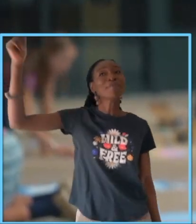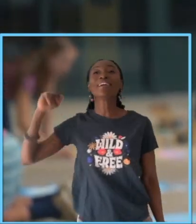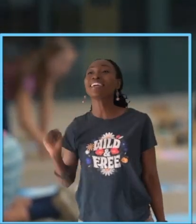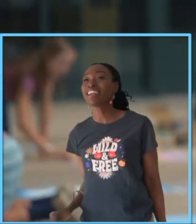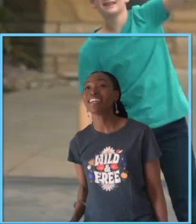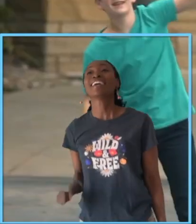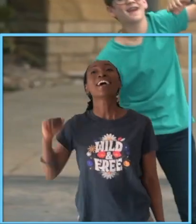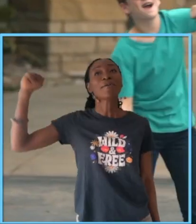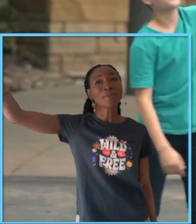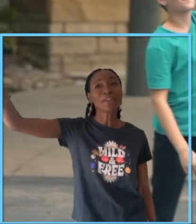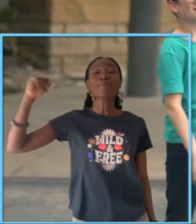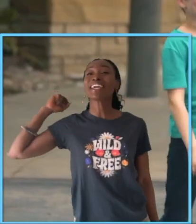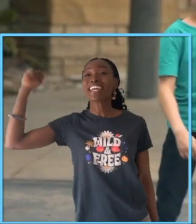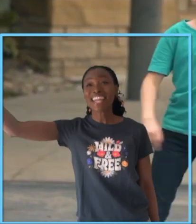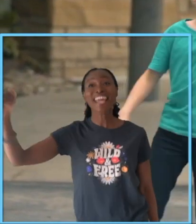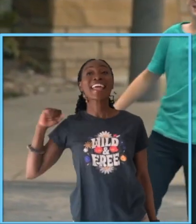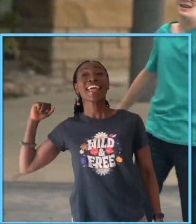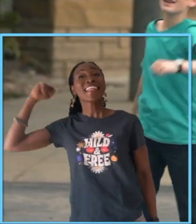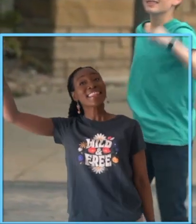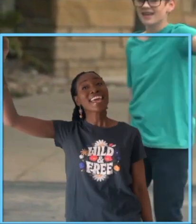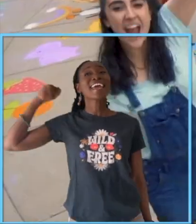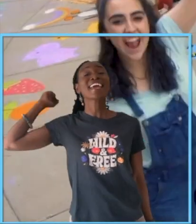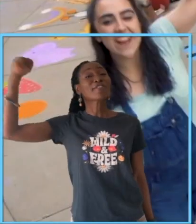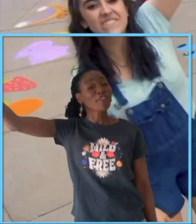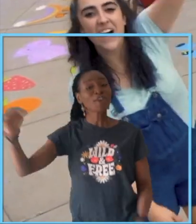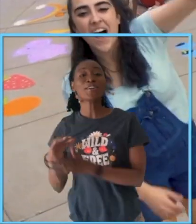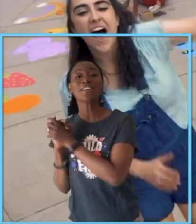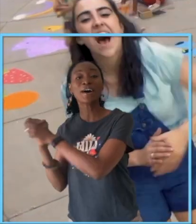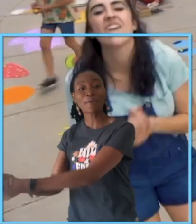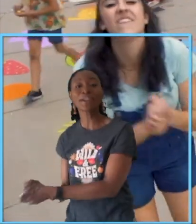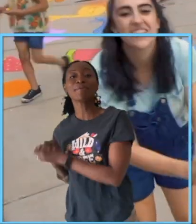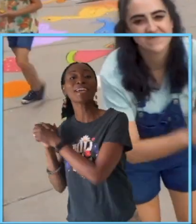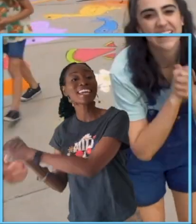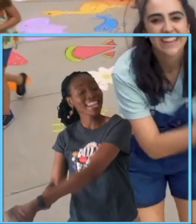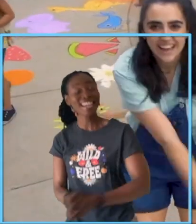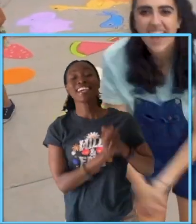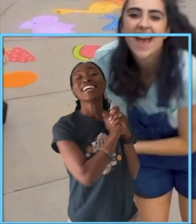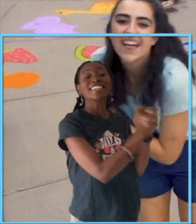I want to be thankful.